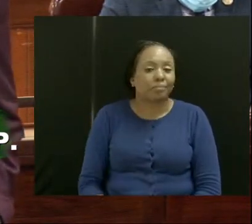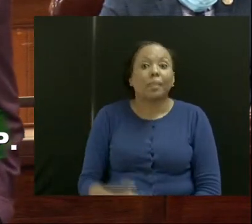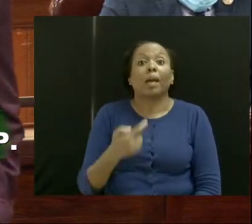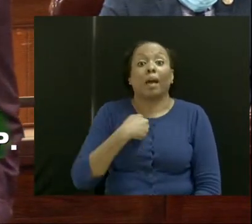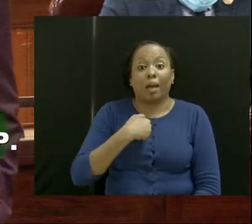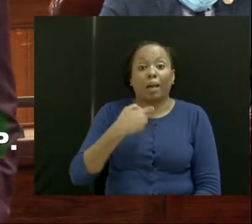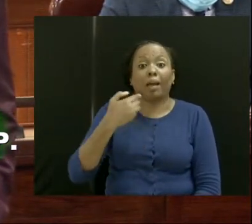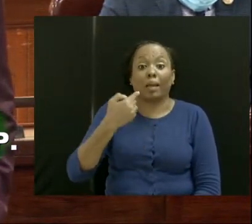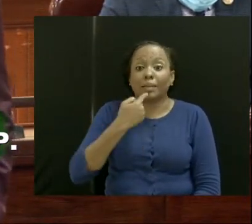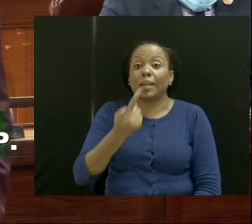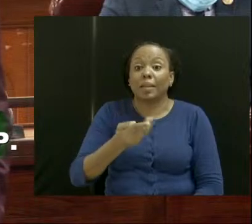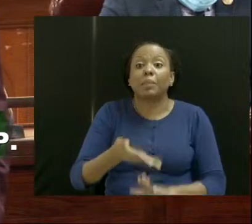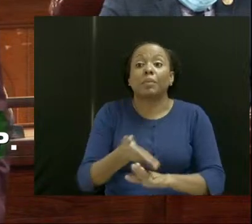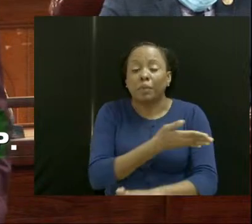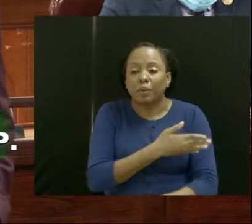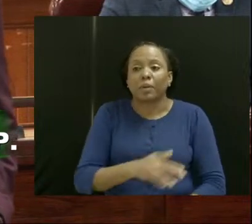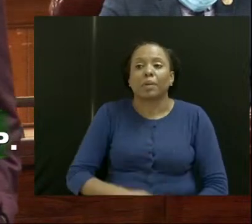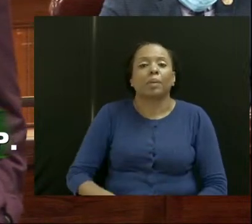People with money